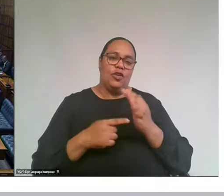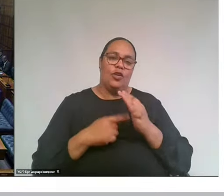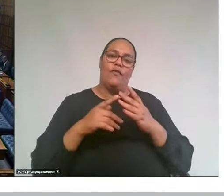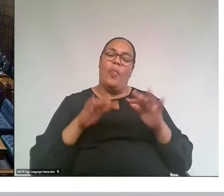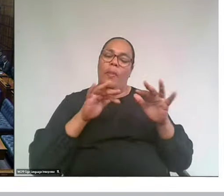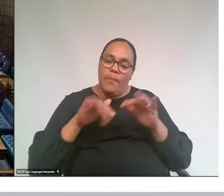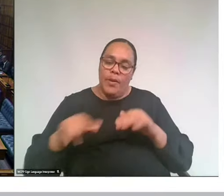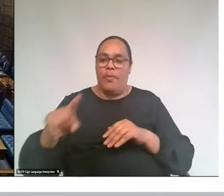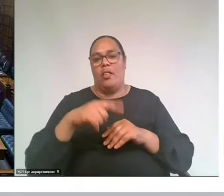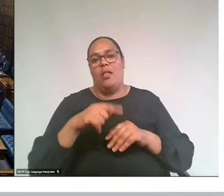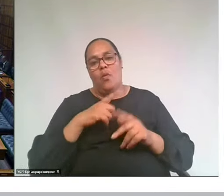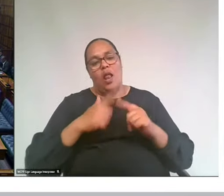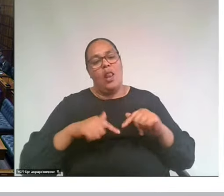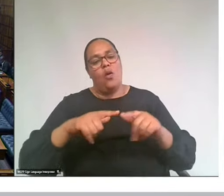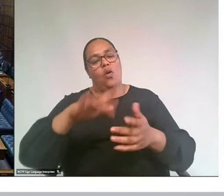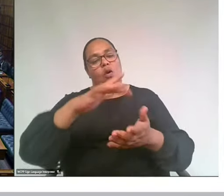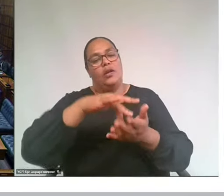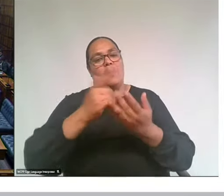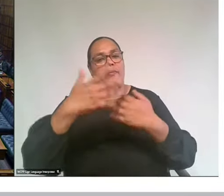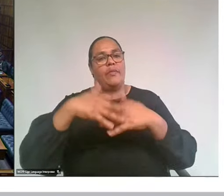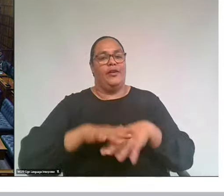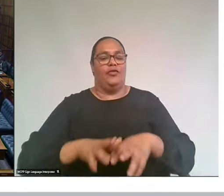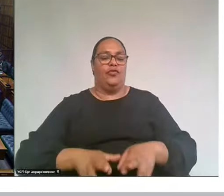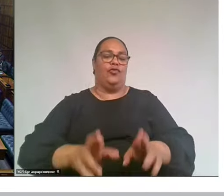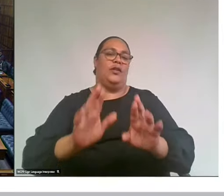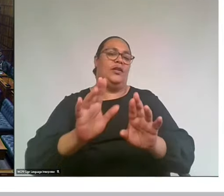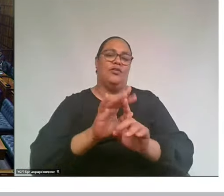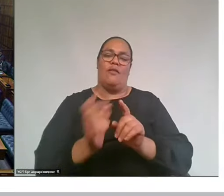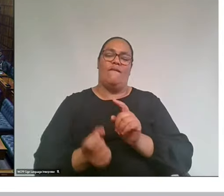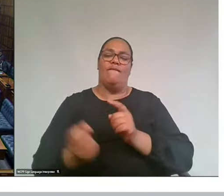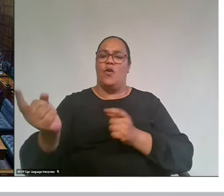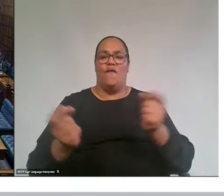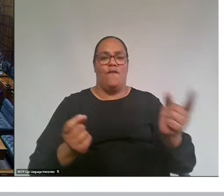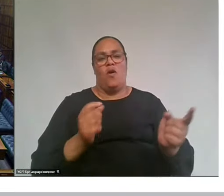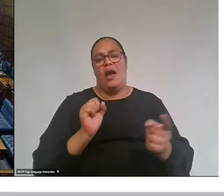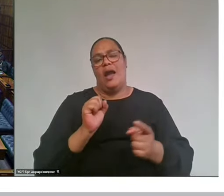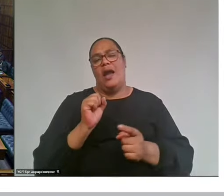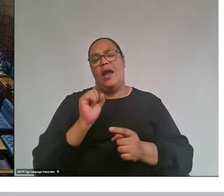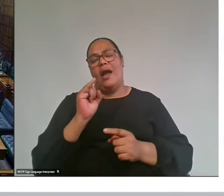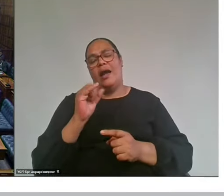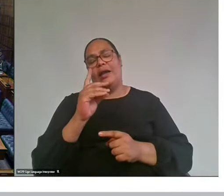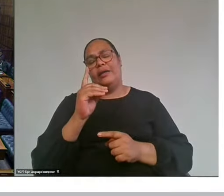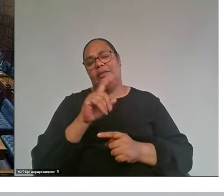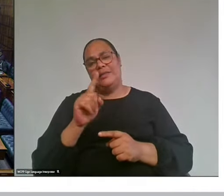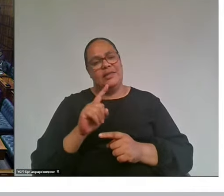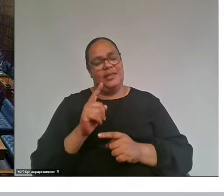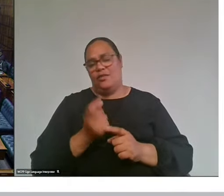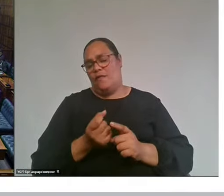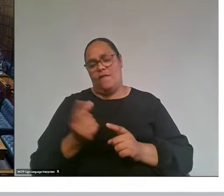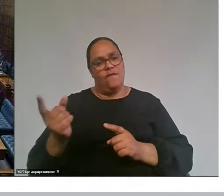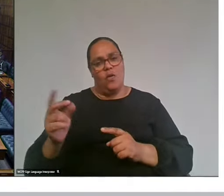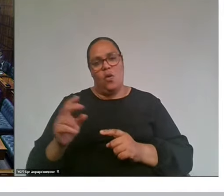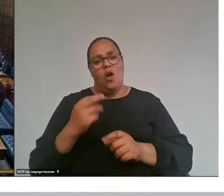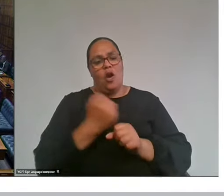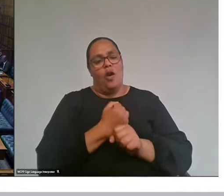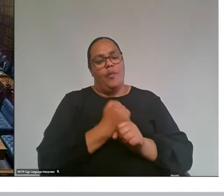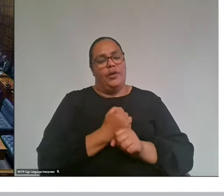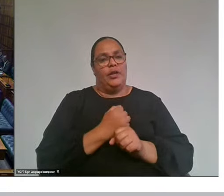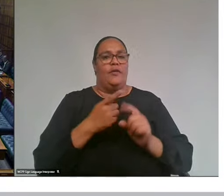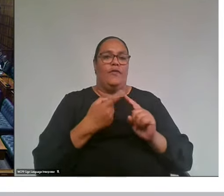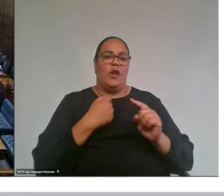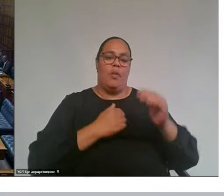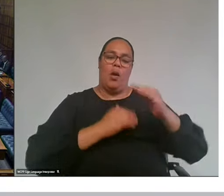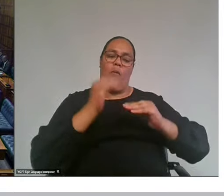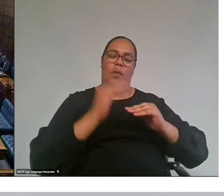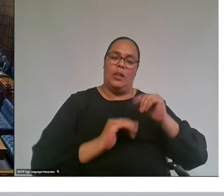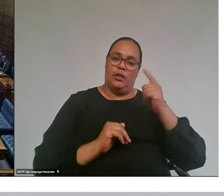Sana because it's located in the main street in Sana it's not far away in the idz it's it's it's it's operated out of one of our buildings